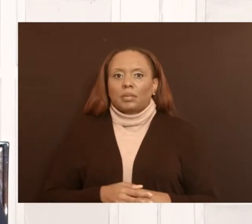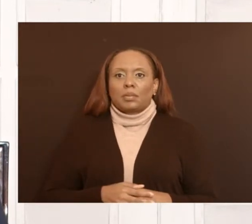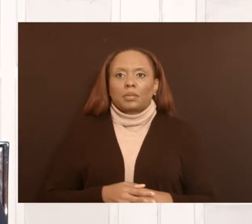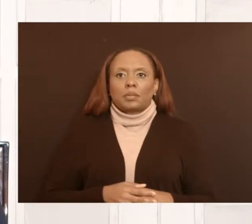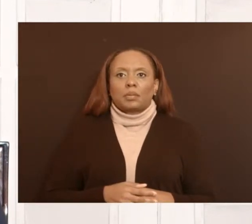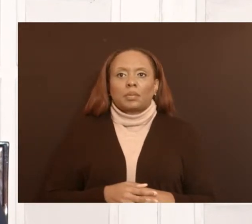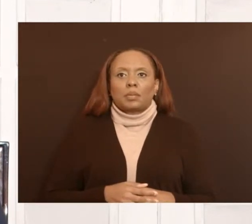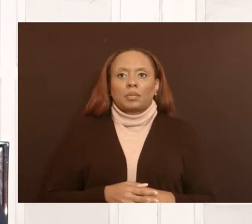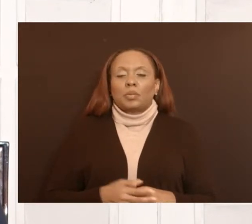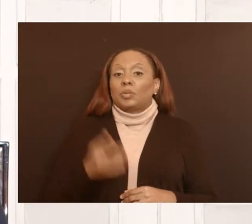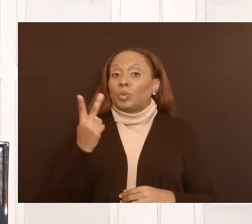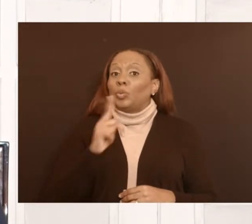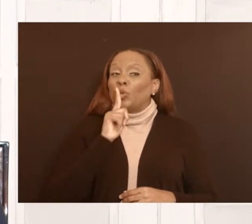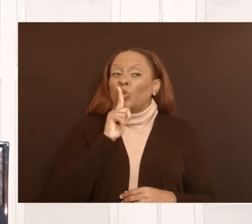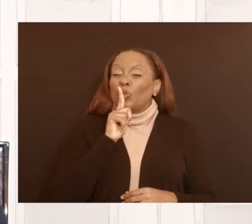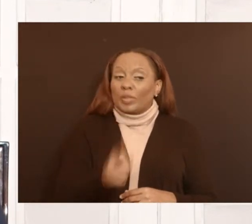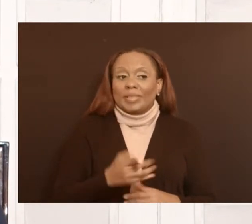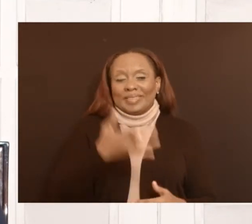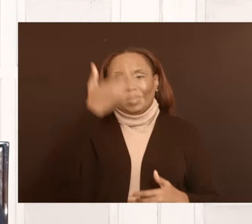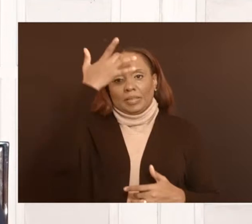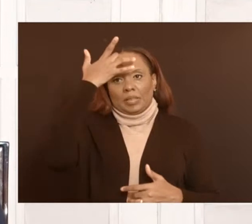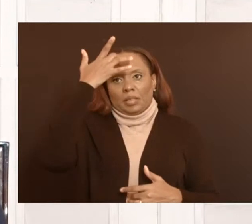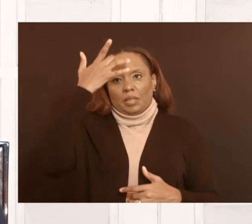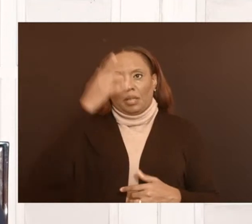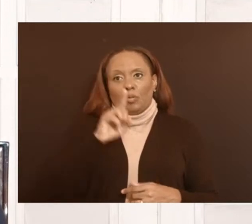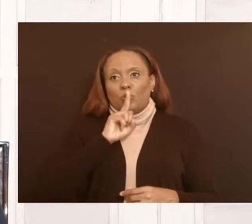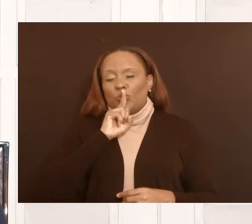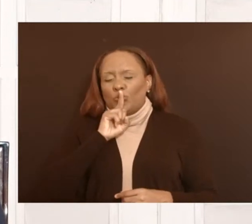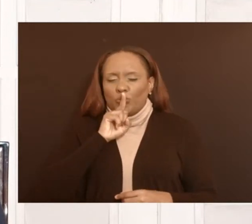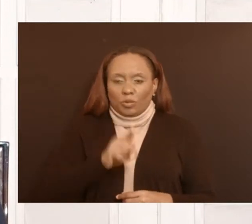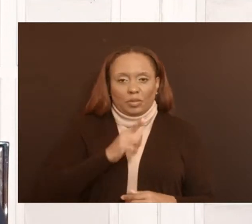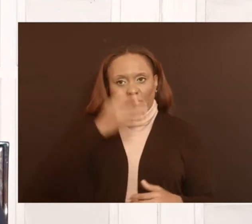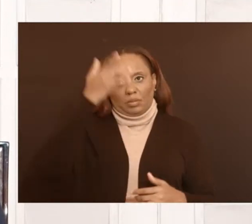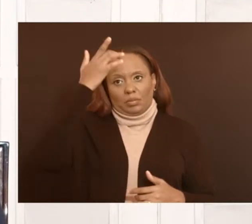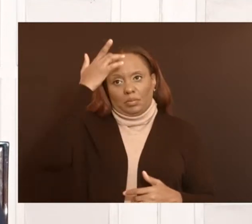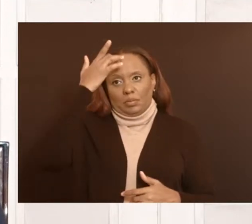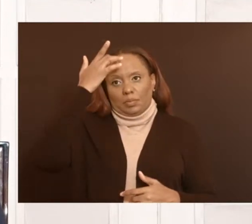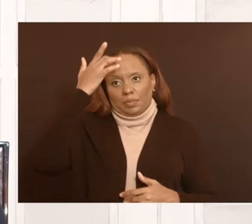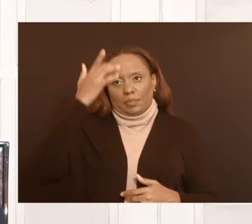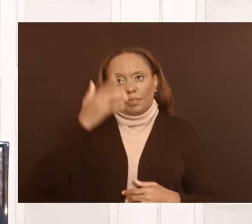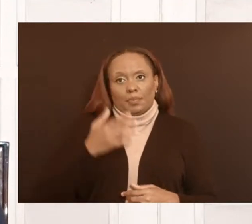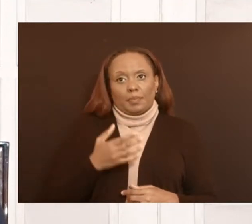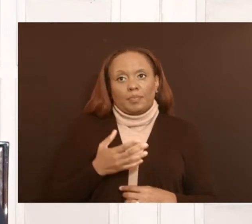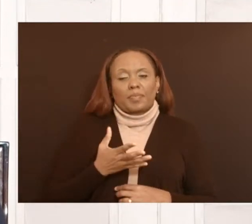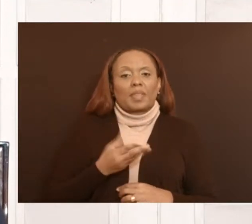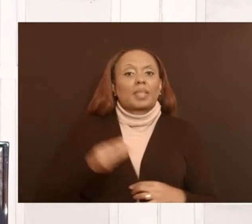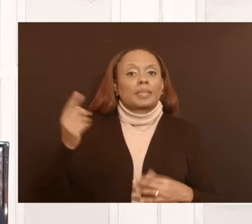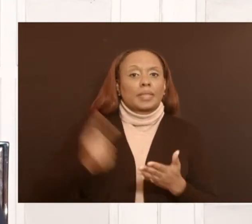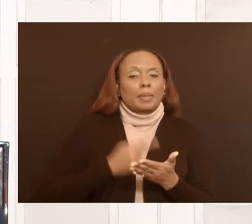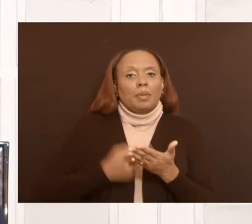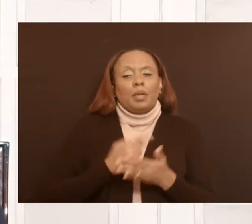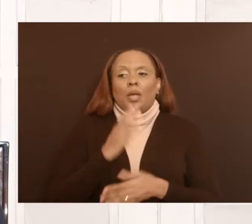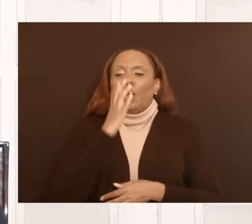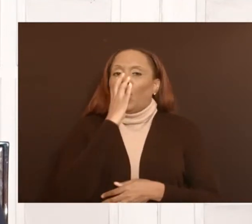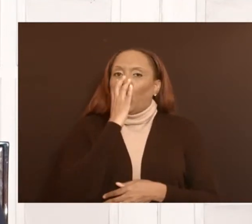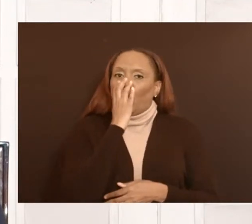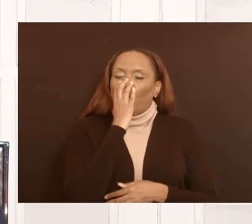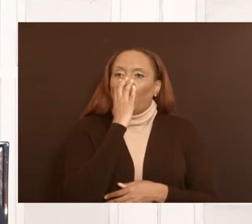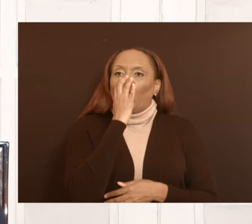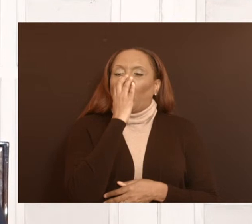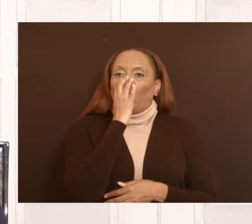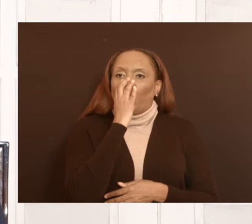them are extremely ill, what we will classify as severely ill, and are intermittently on ventilator support. The